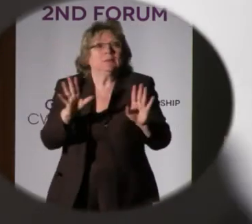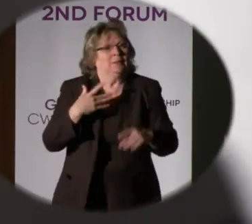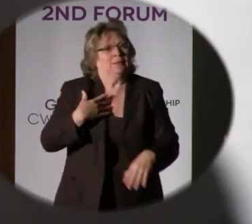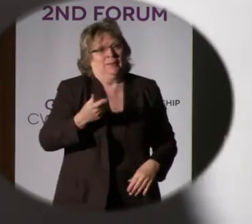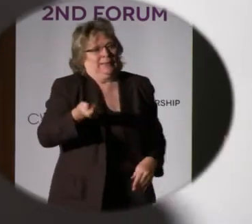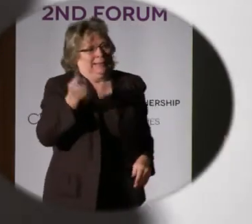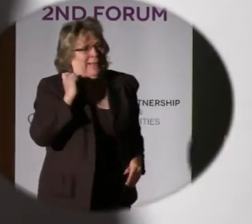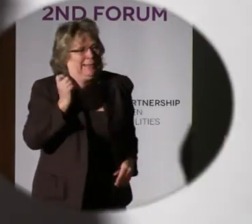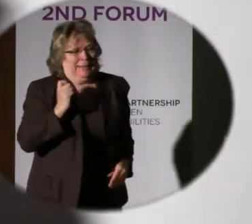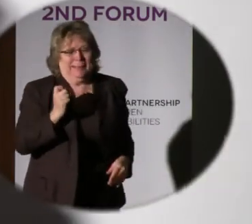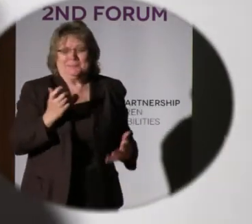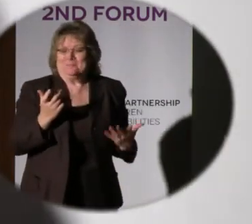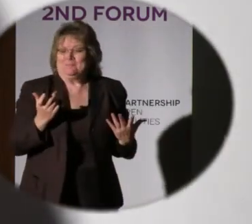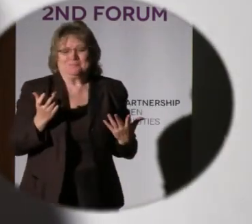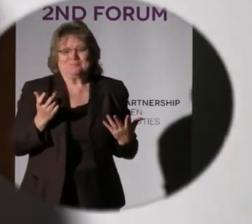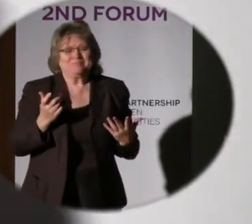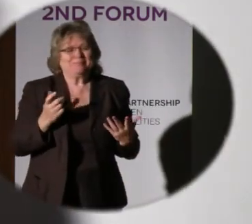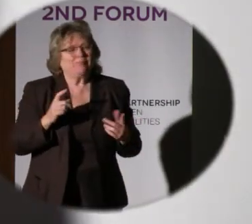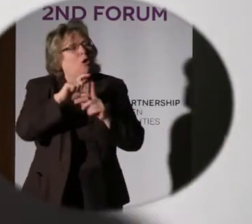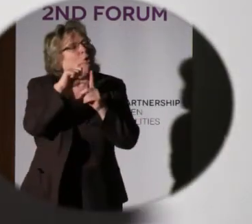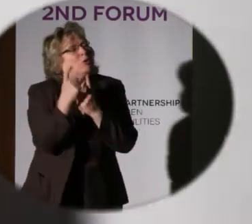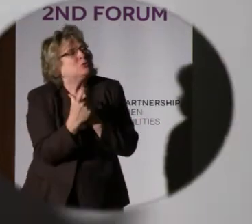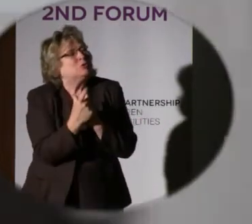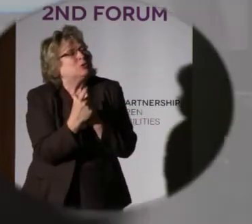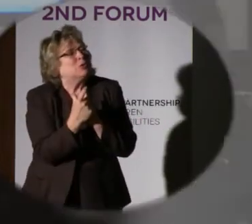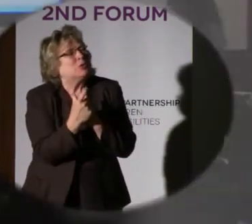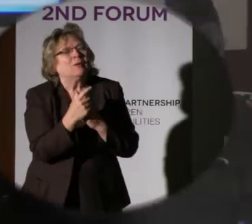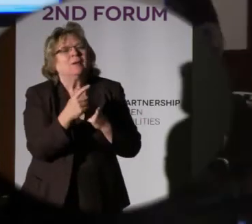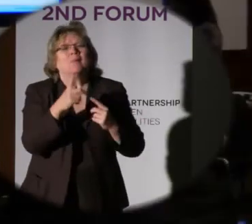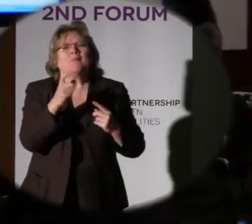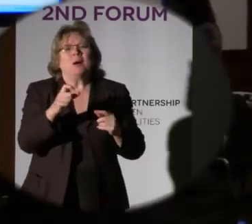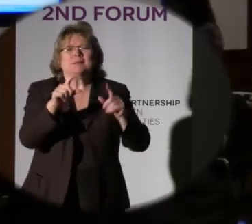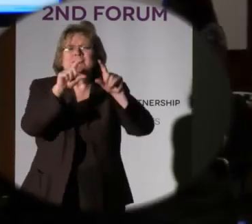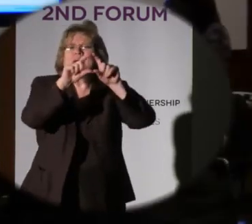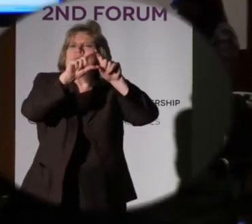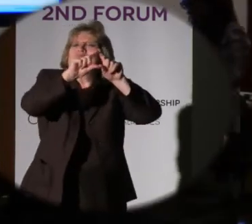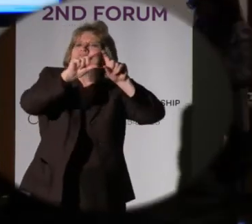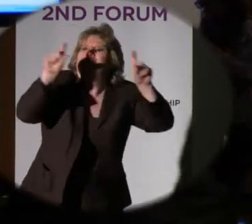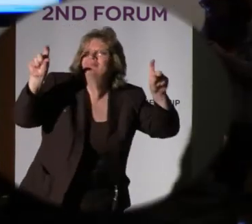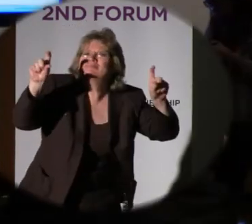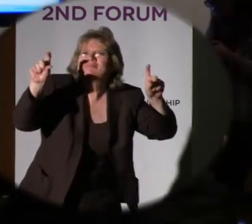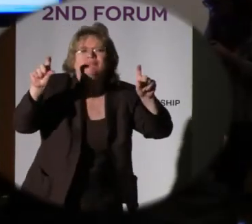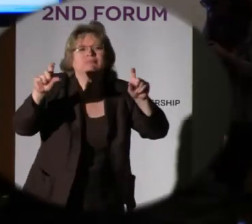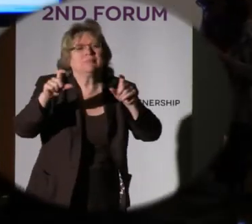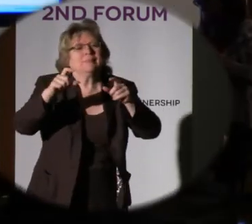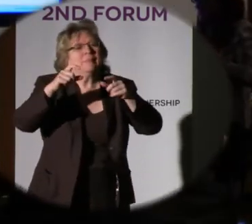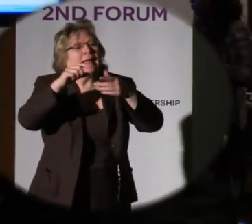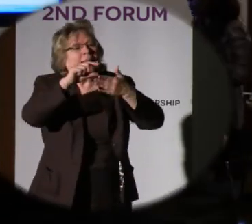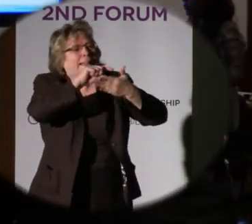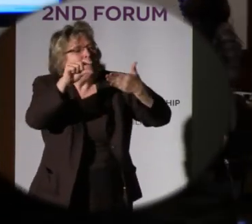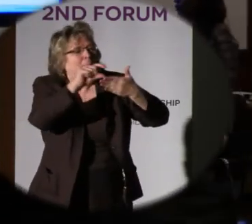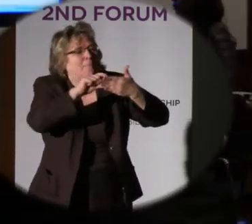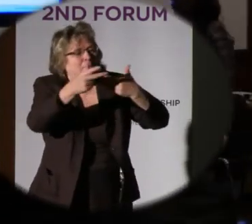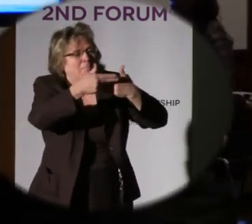number associated to your name, and to be an existed, a recognized organization.